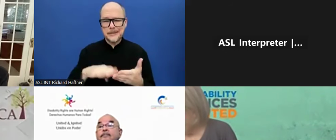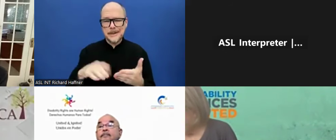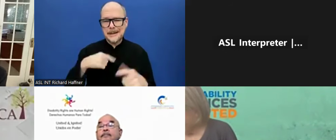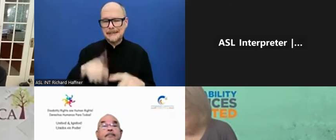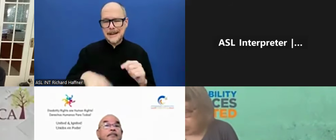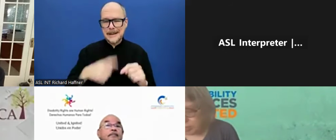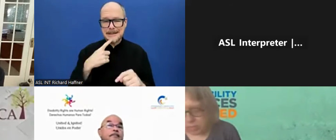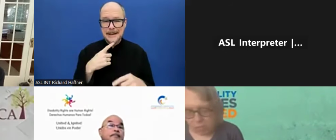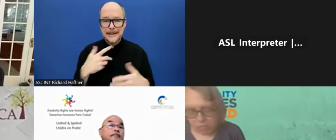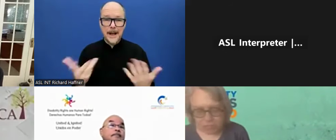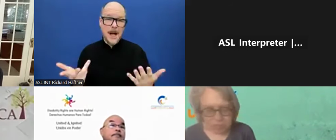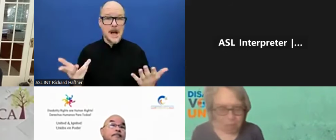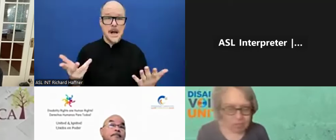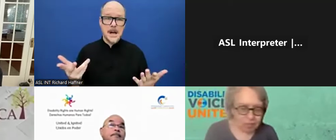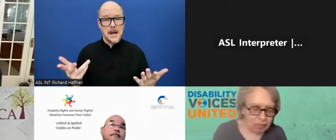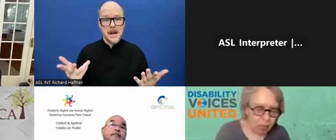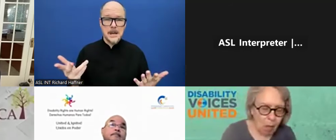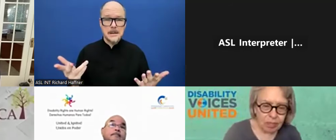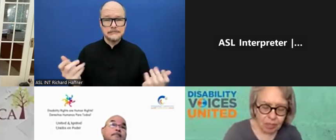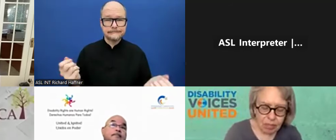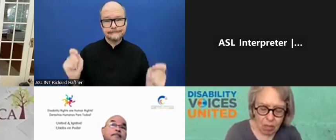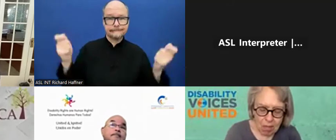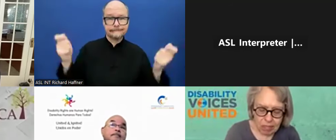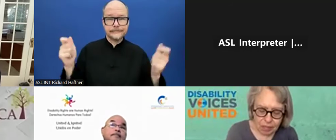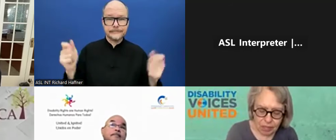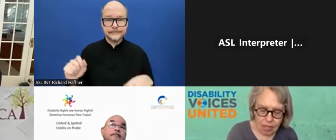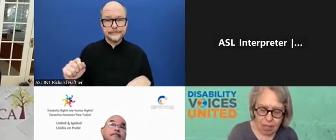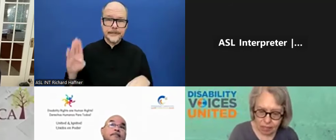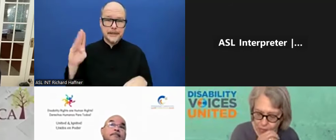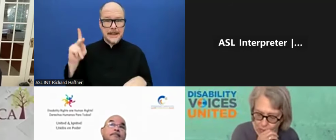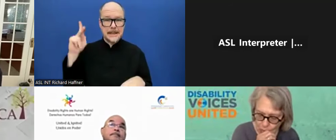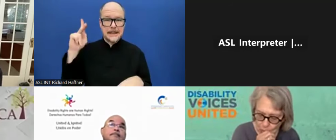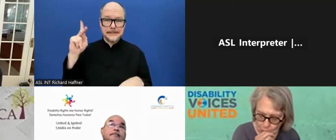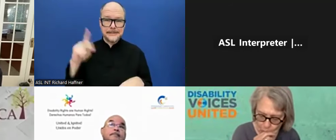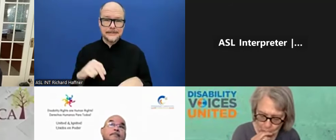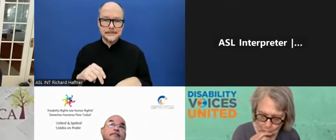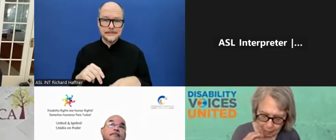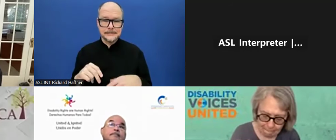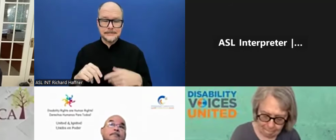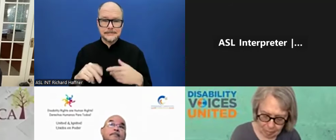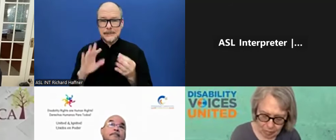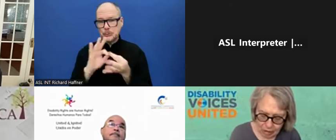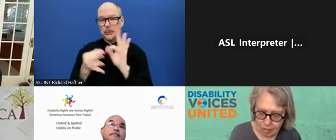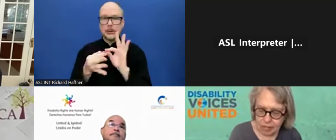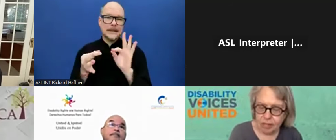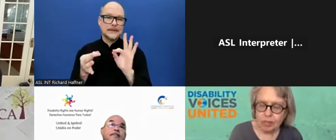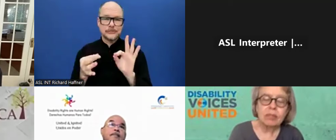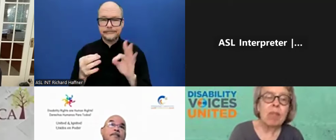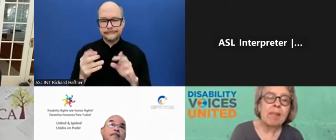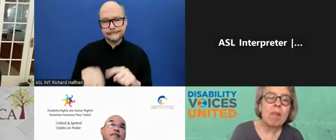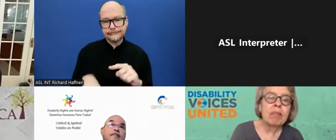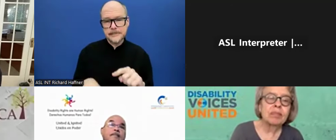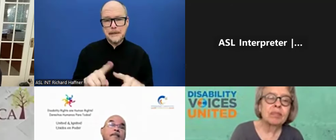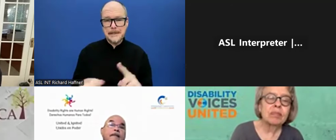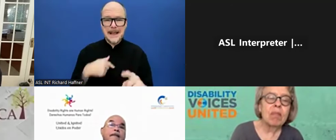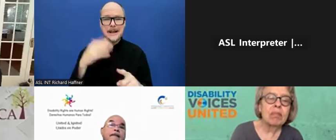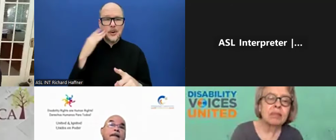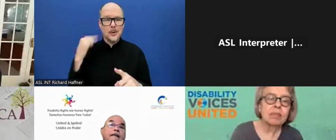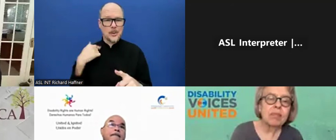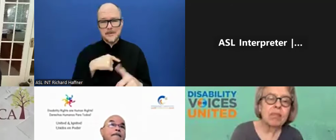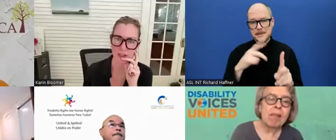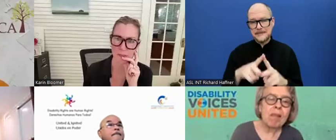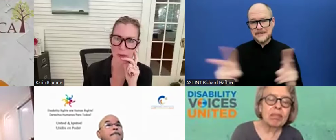say off the top of my head sort of Bagley Keene interpretation, but I do know we have to be very